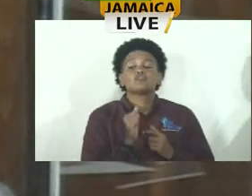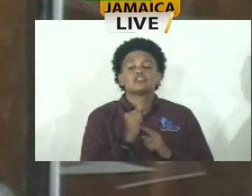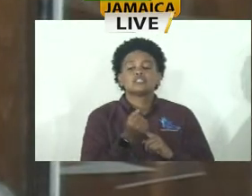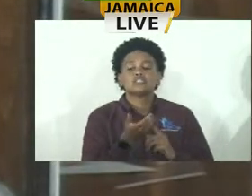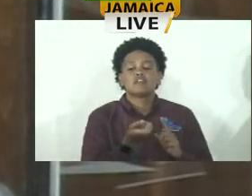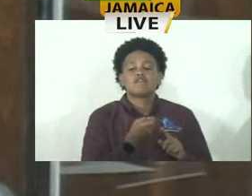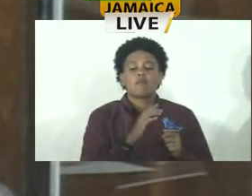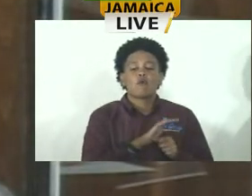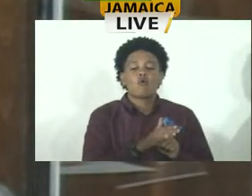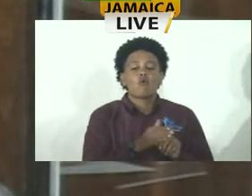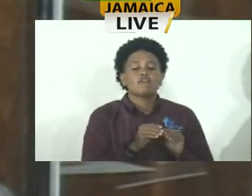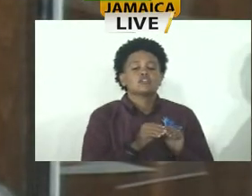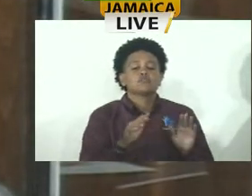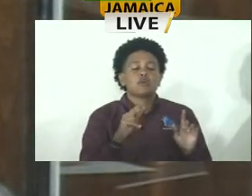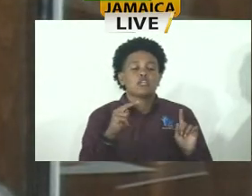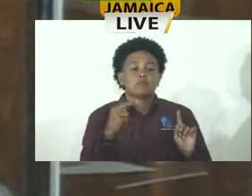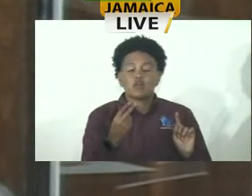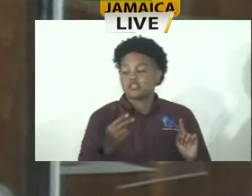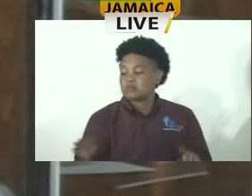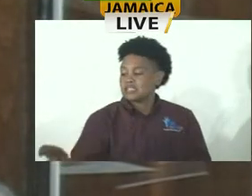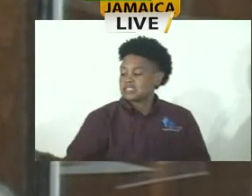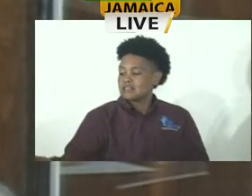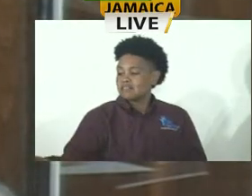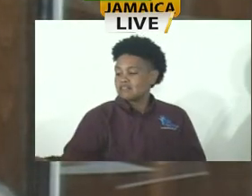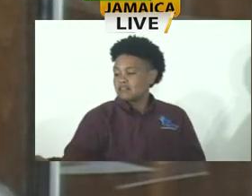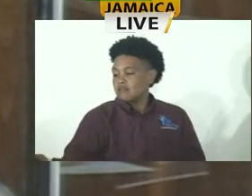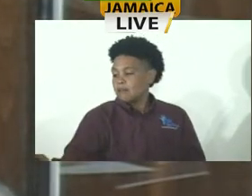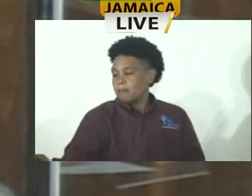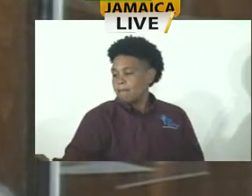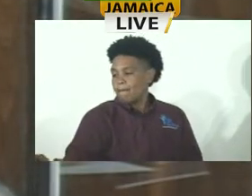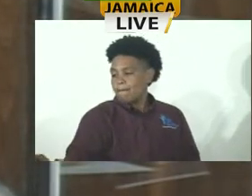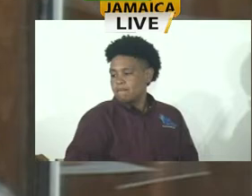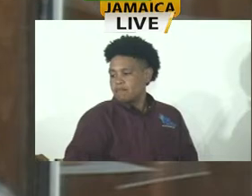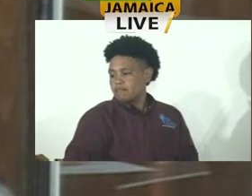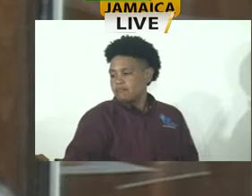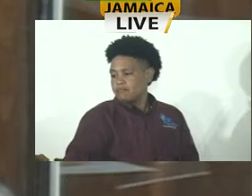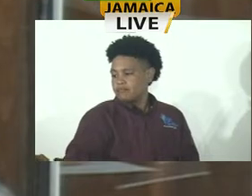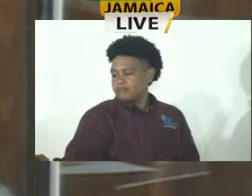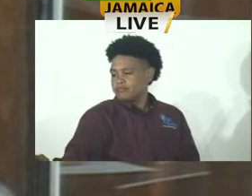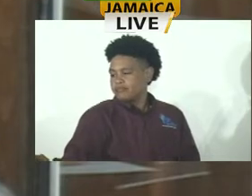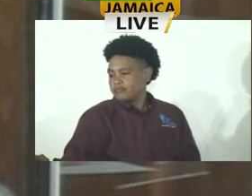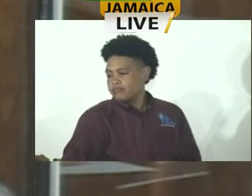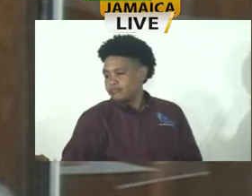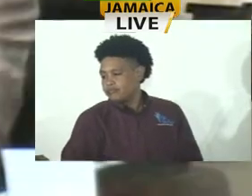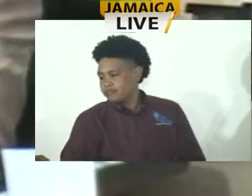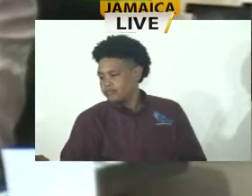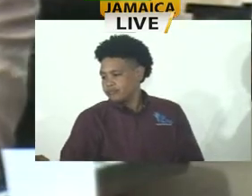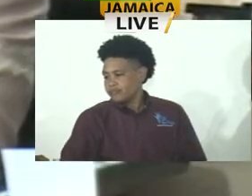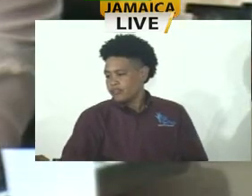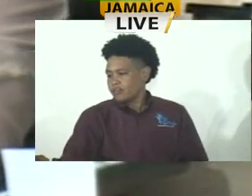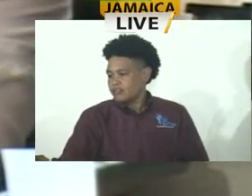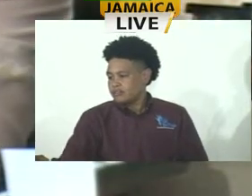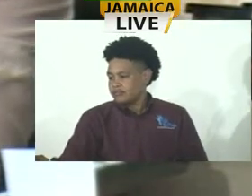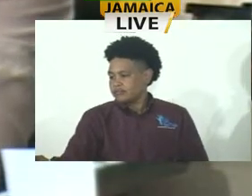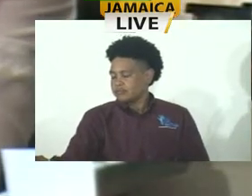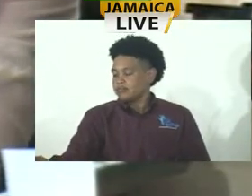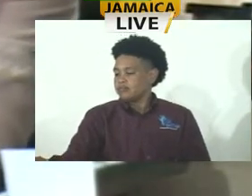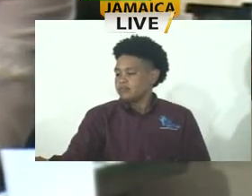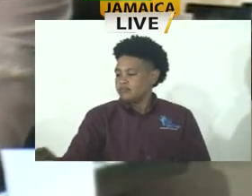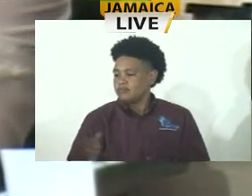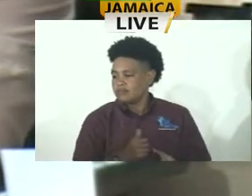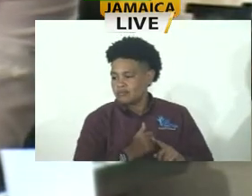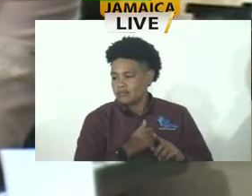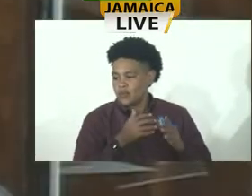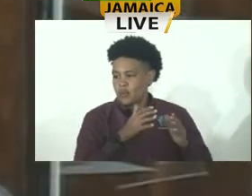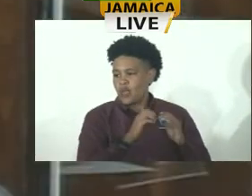coveted spreading point of view than where they're coming from so that is i think problematic and i think the way in which the police